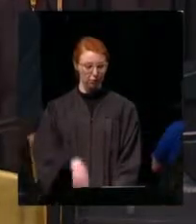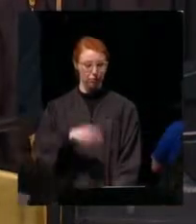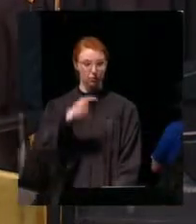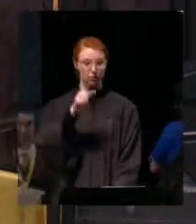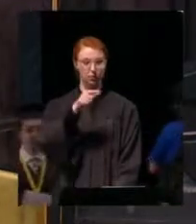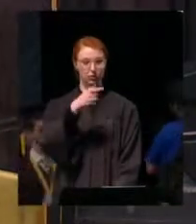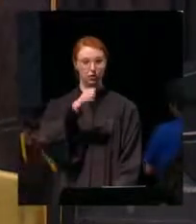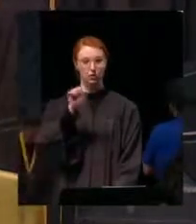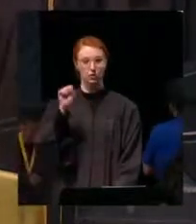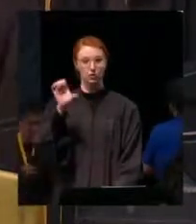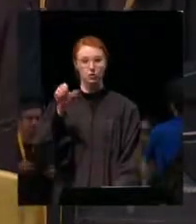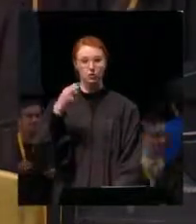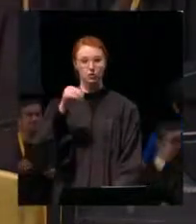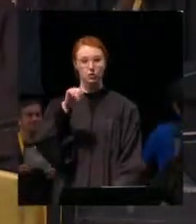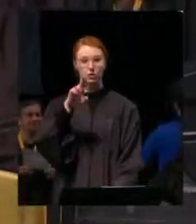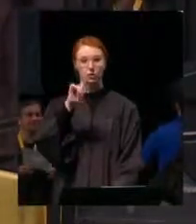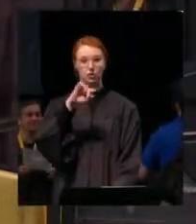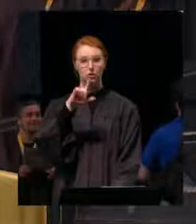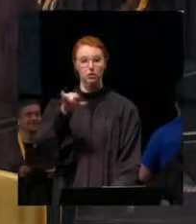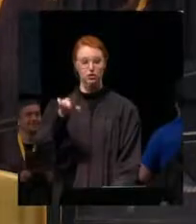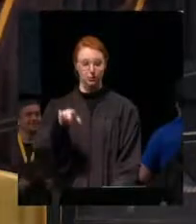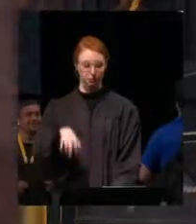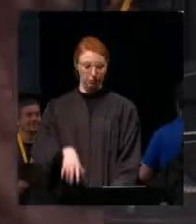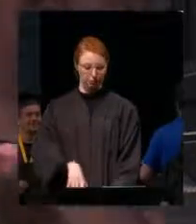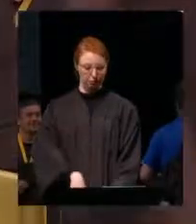Gage Schutz.